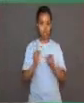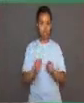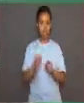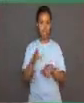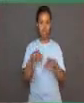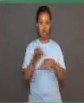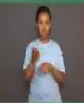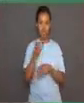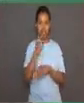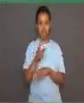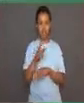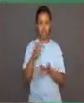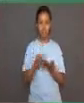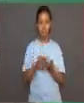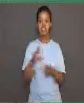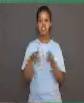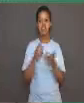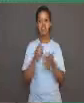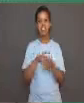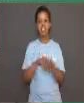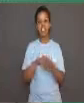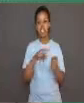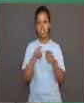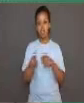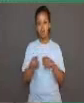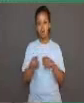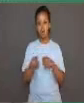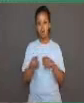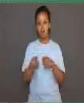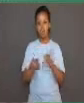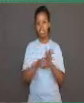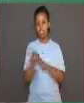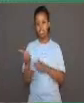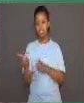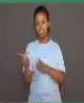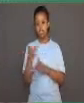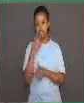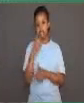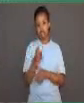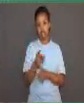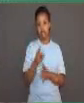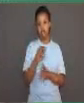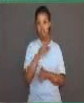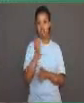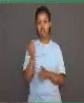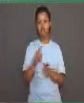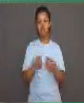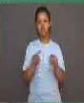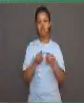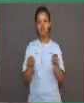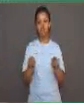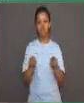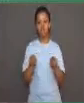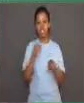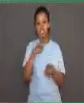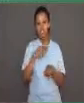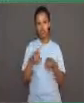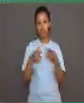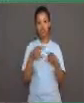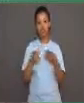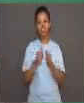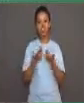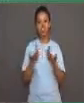lesson, we will be discussing migration and how different human races are